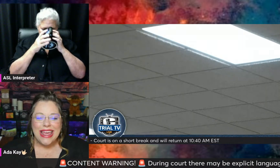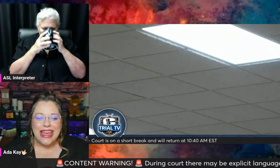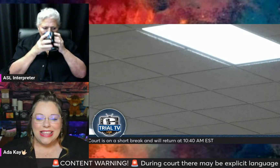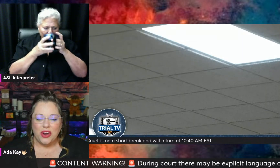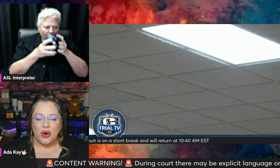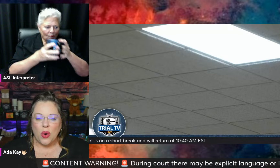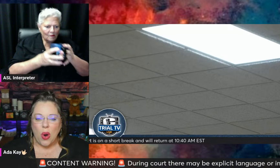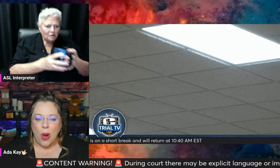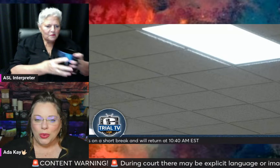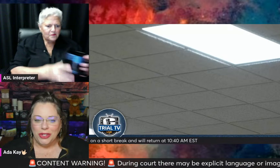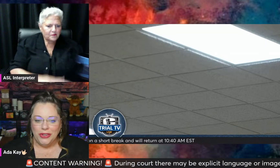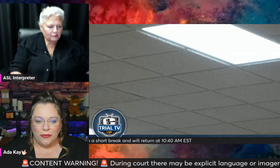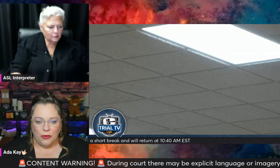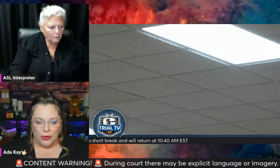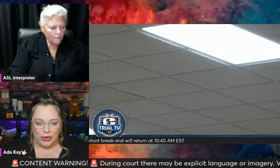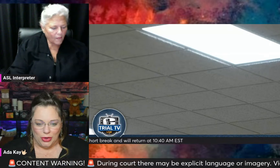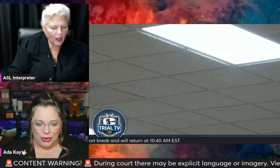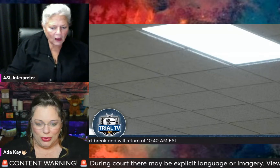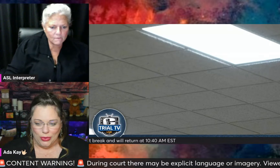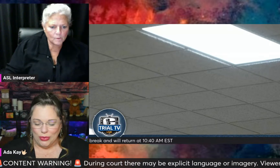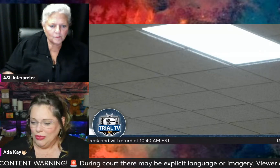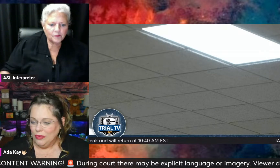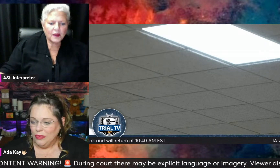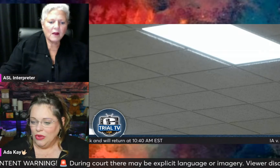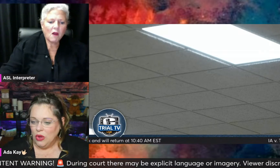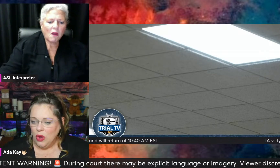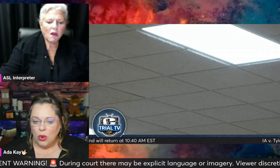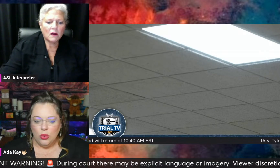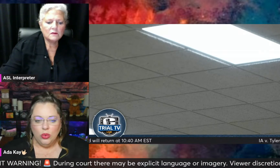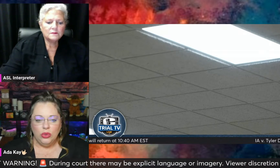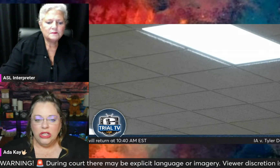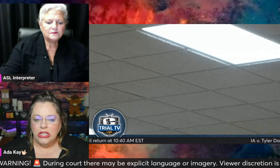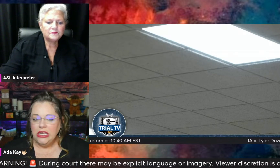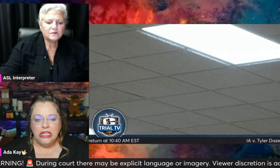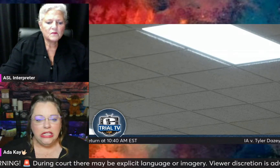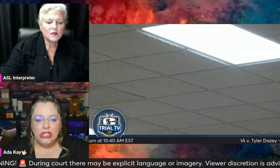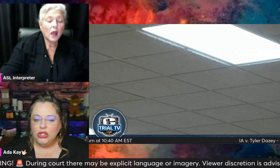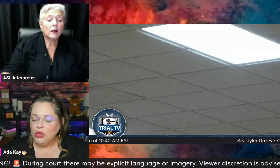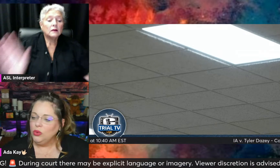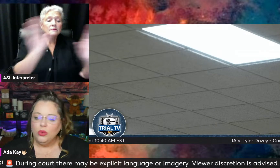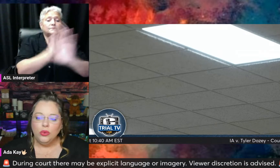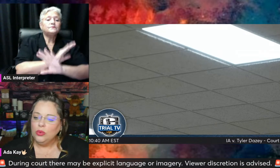use that are only for you. Only